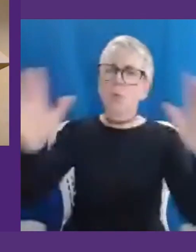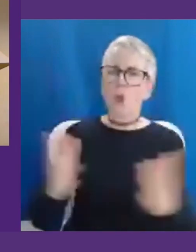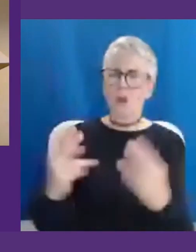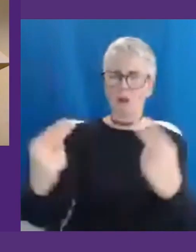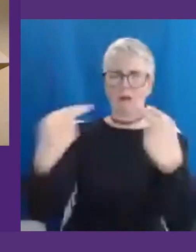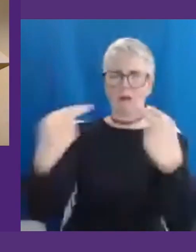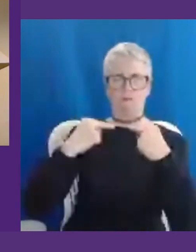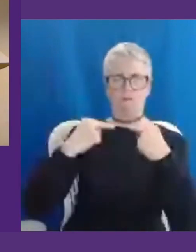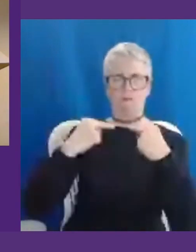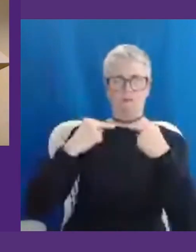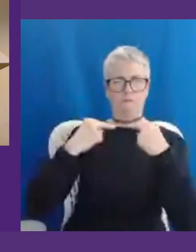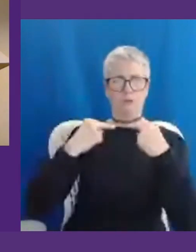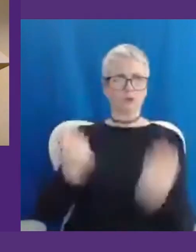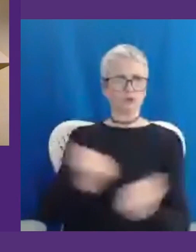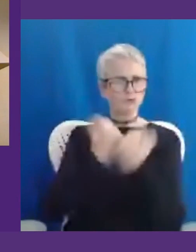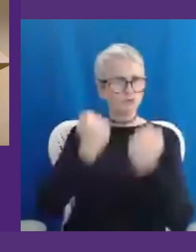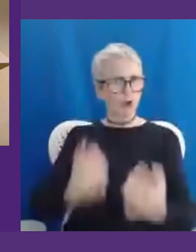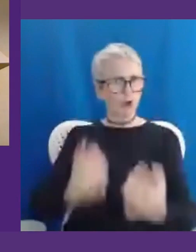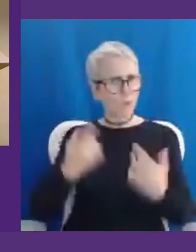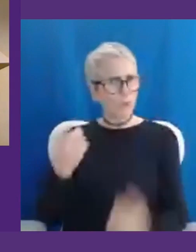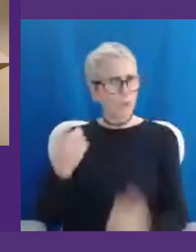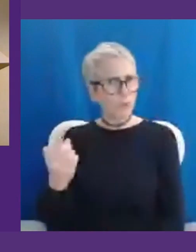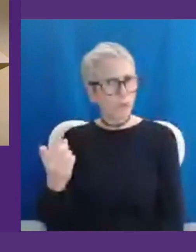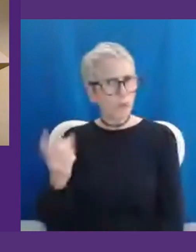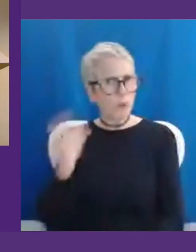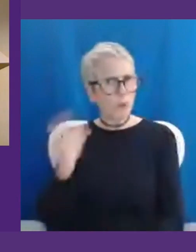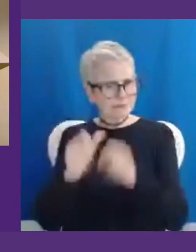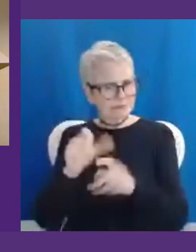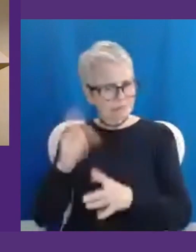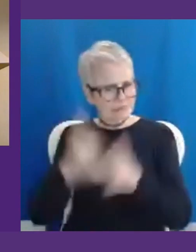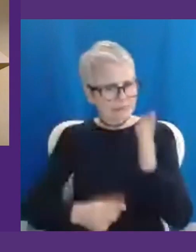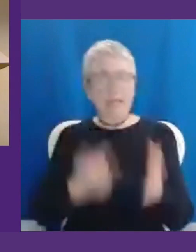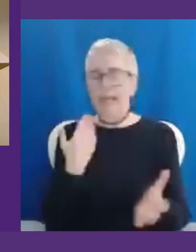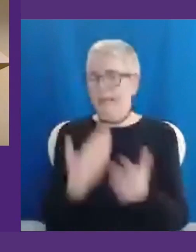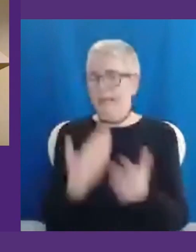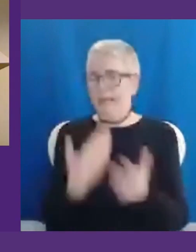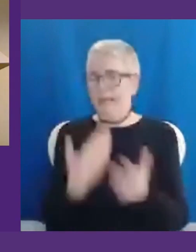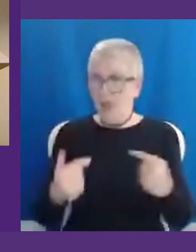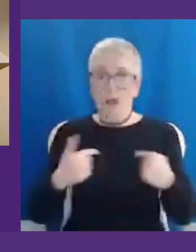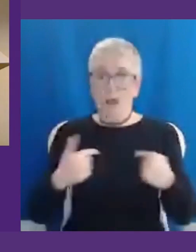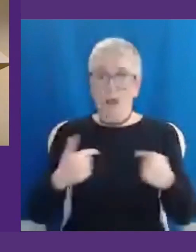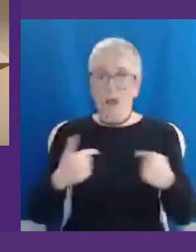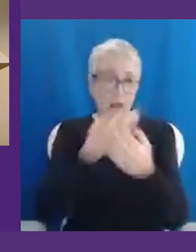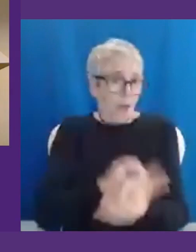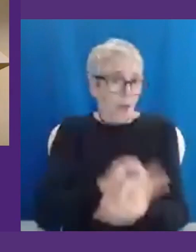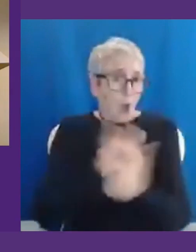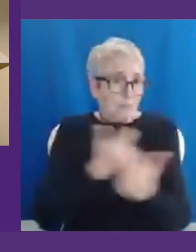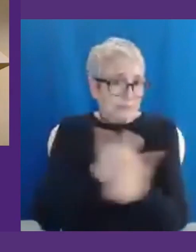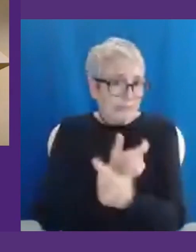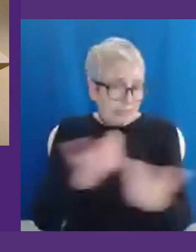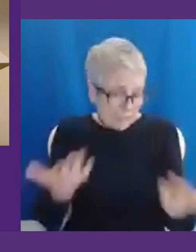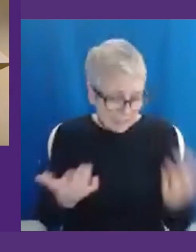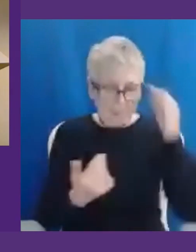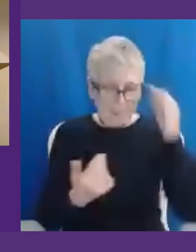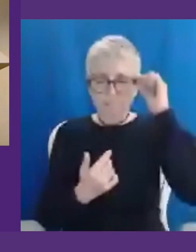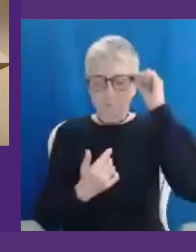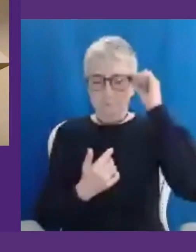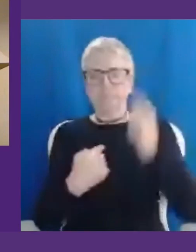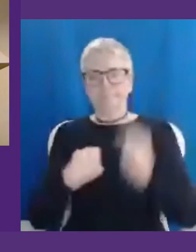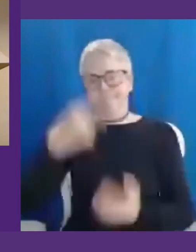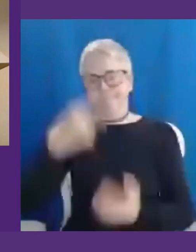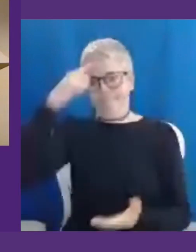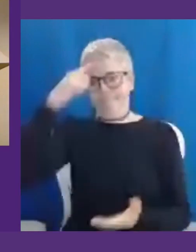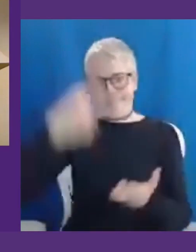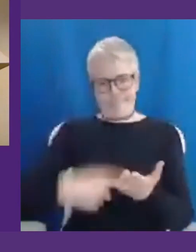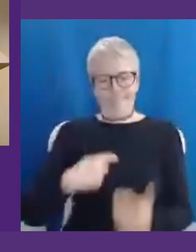I fell in love with comedy, and I decided that I would